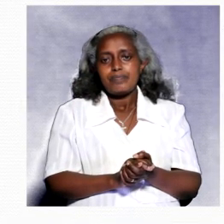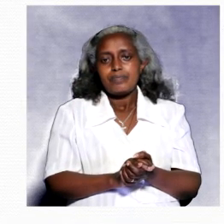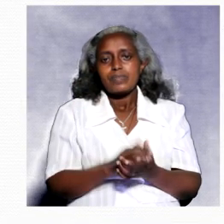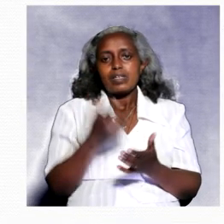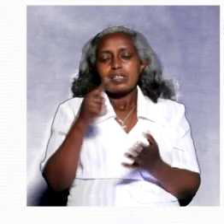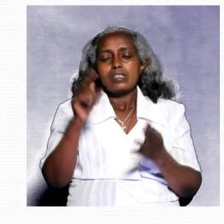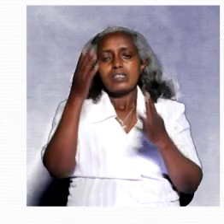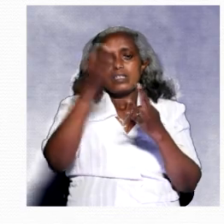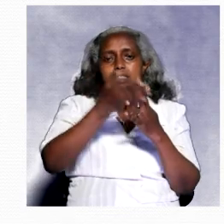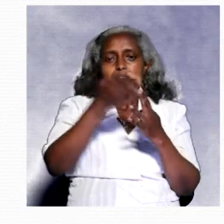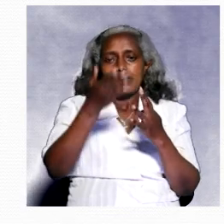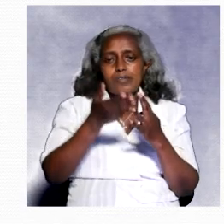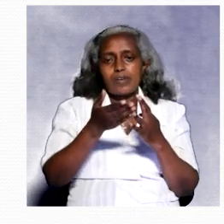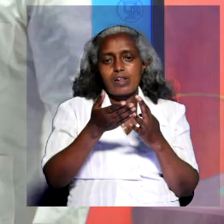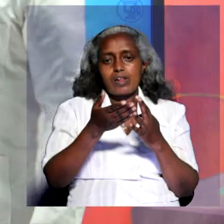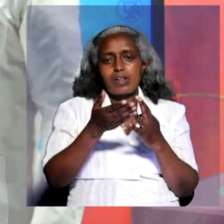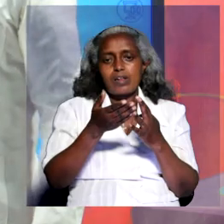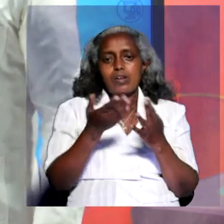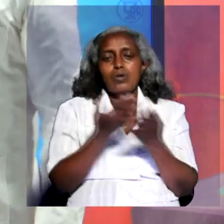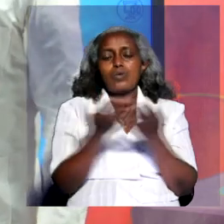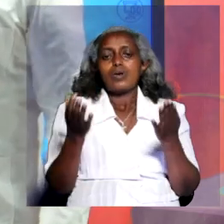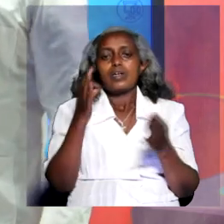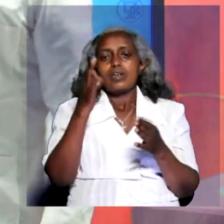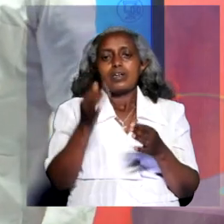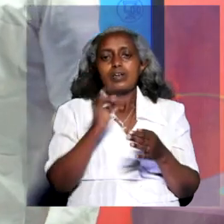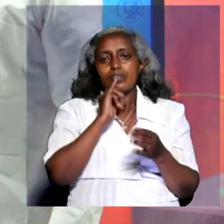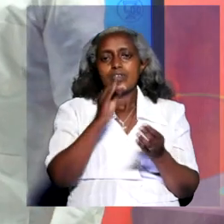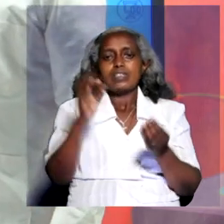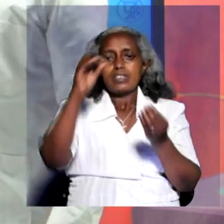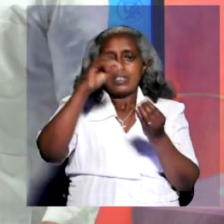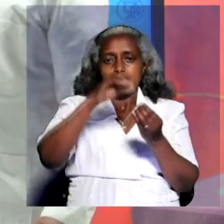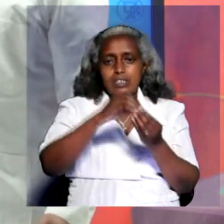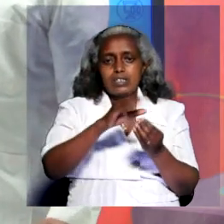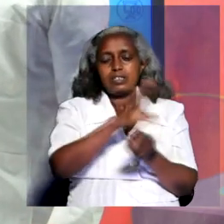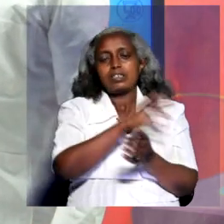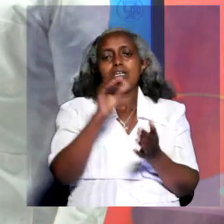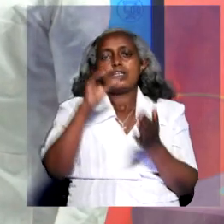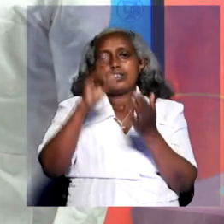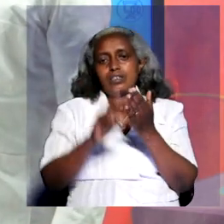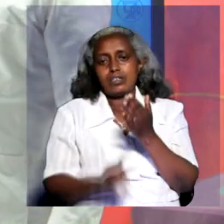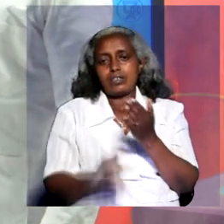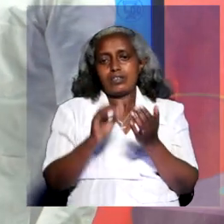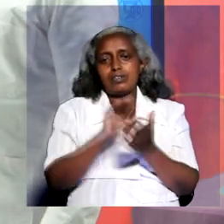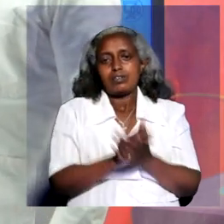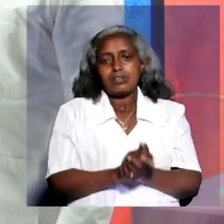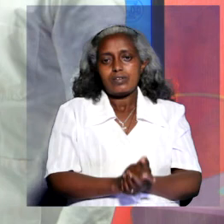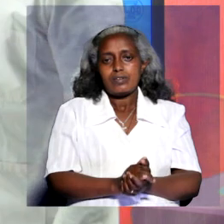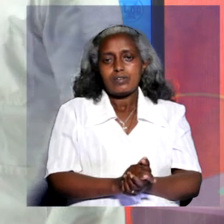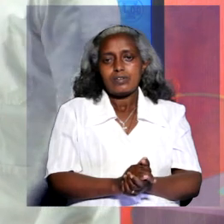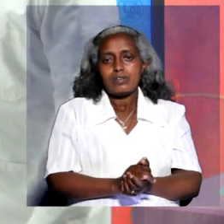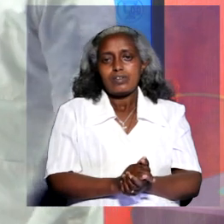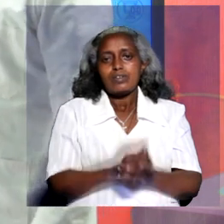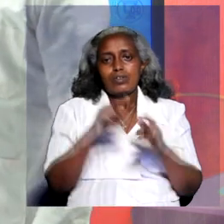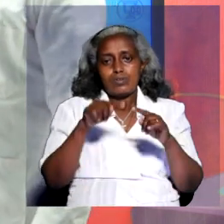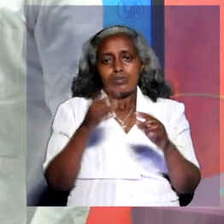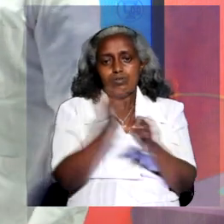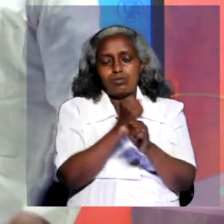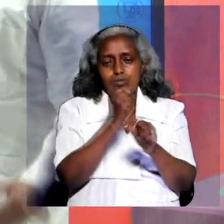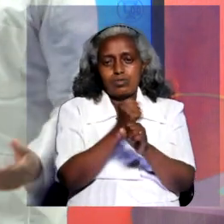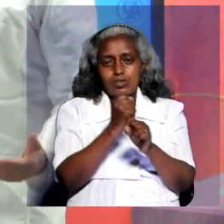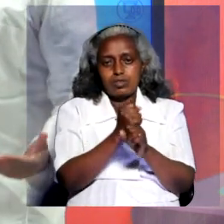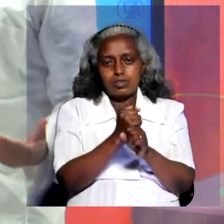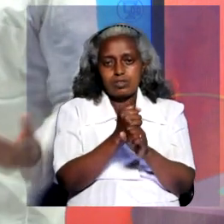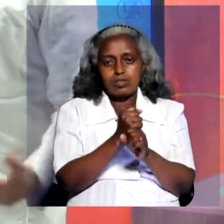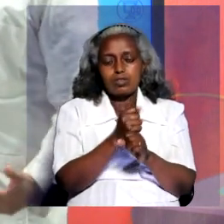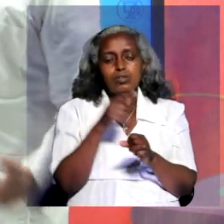the interval where f is increasing and decreasing. So to do this,